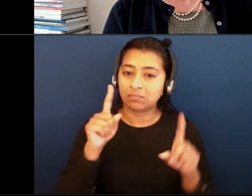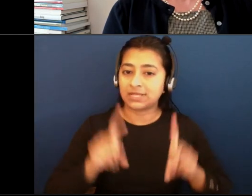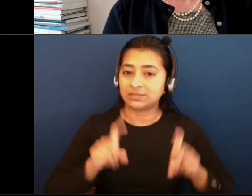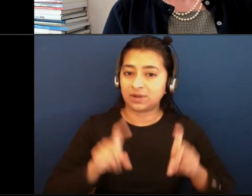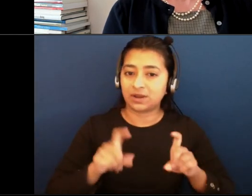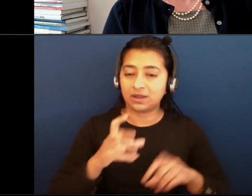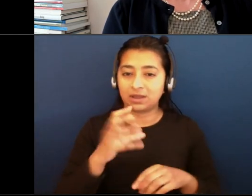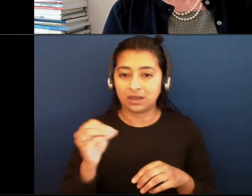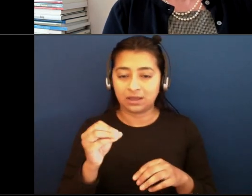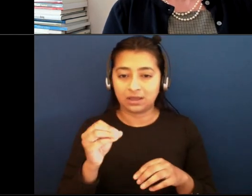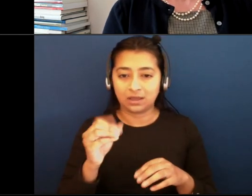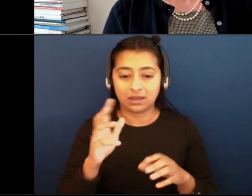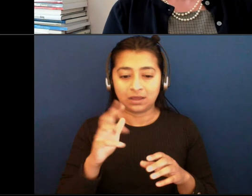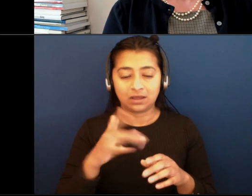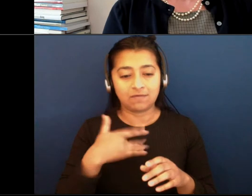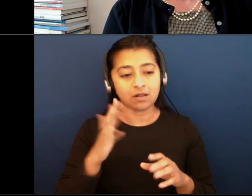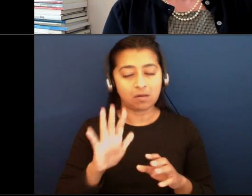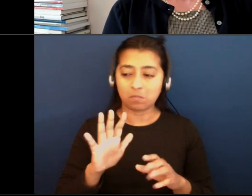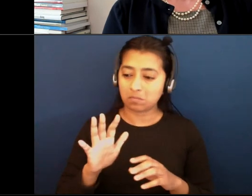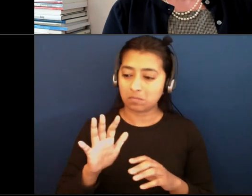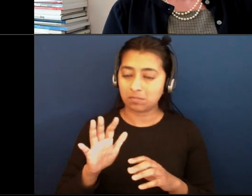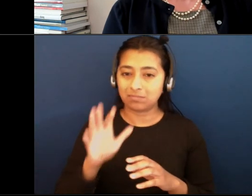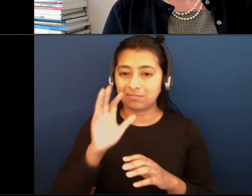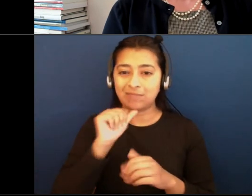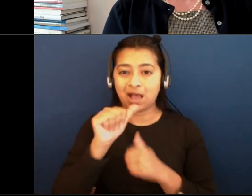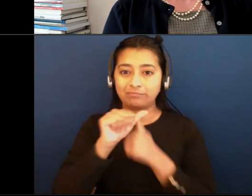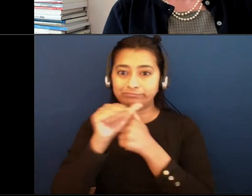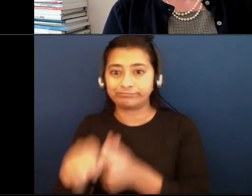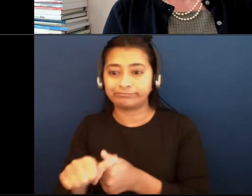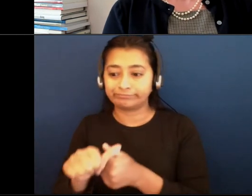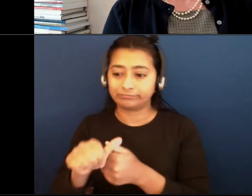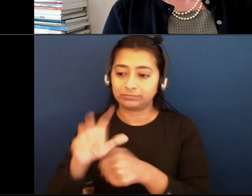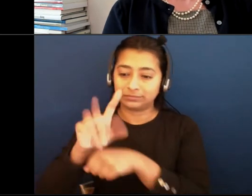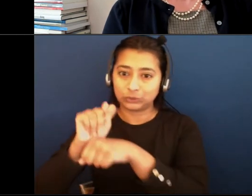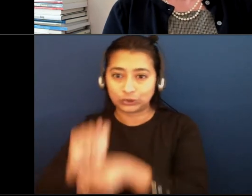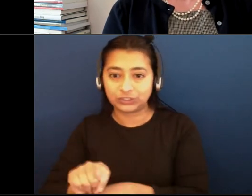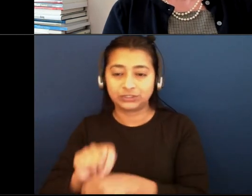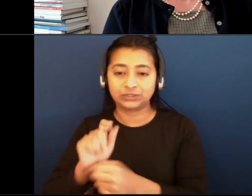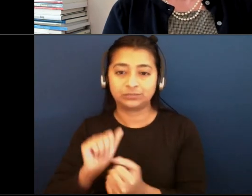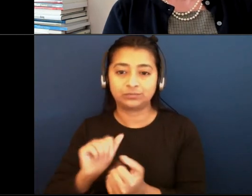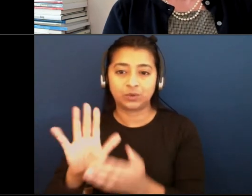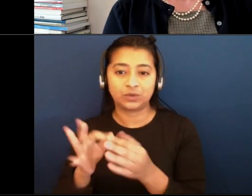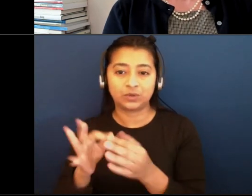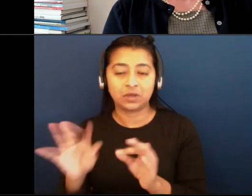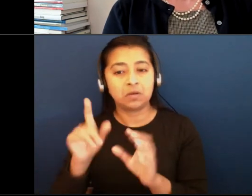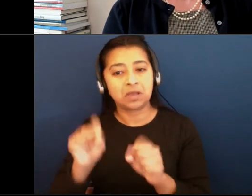step outside of the bounds of the traditional approach at language.